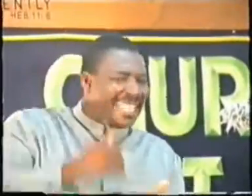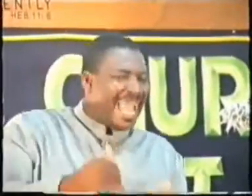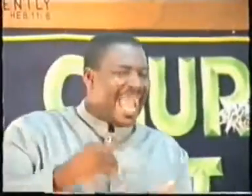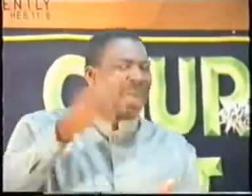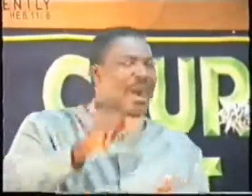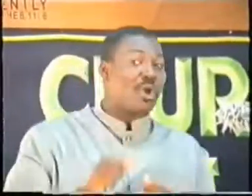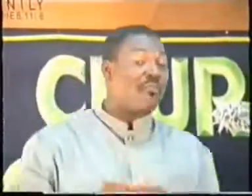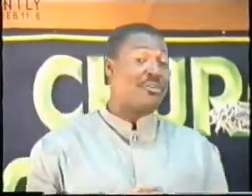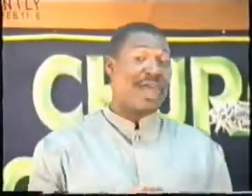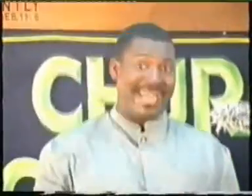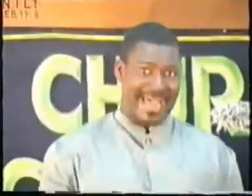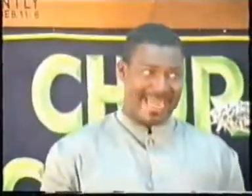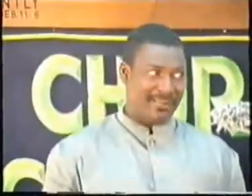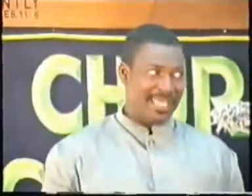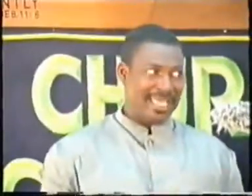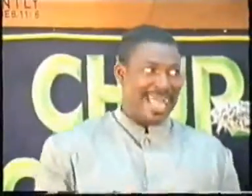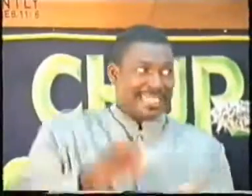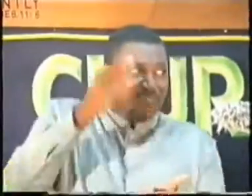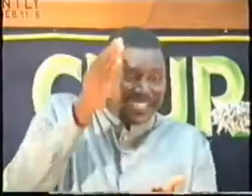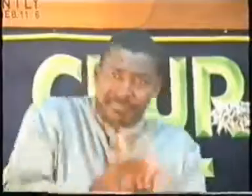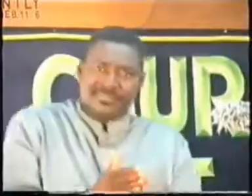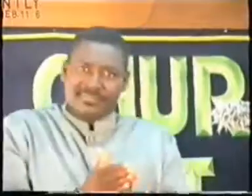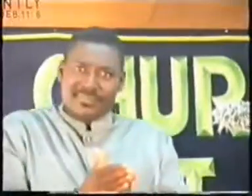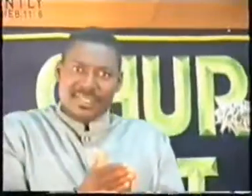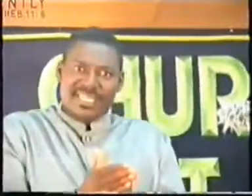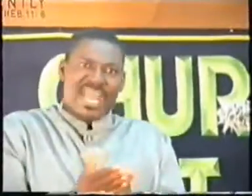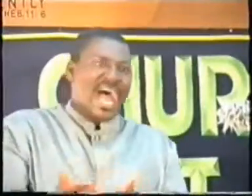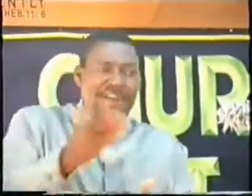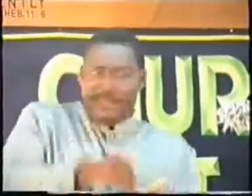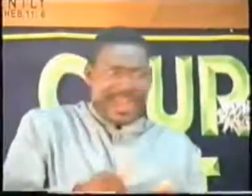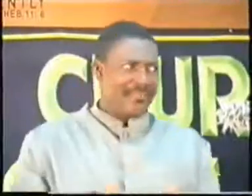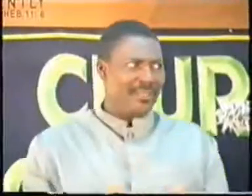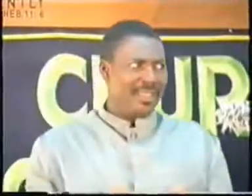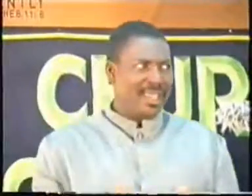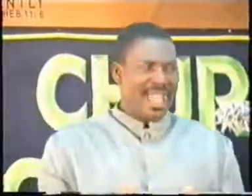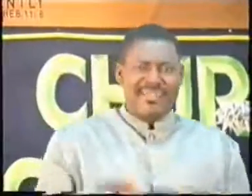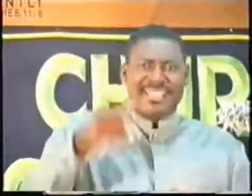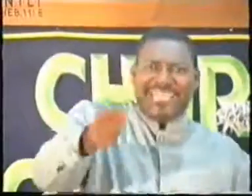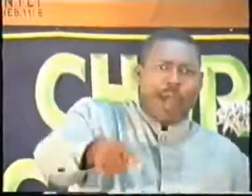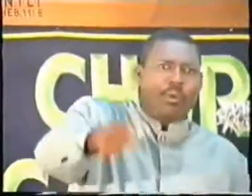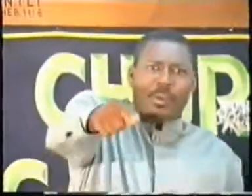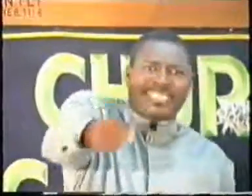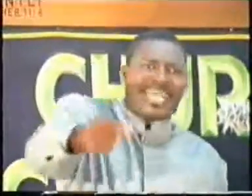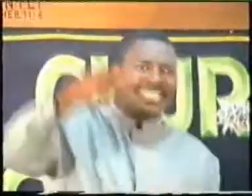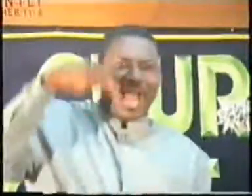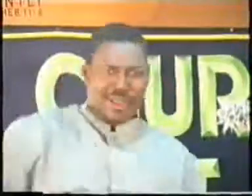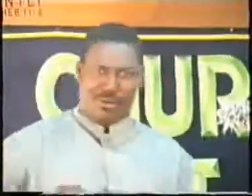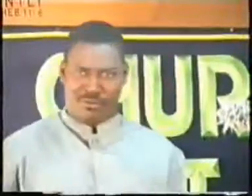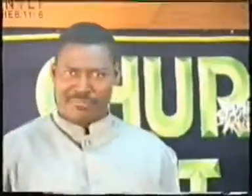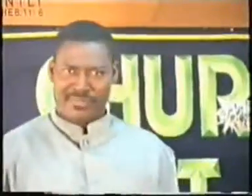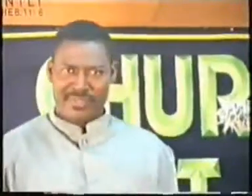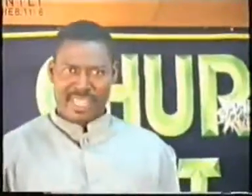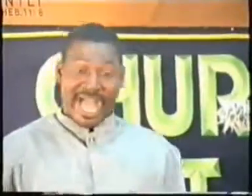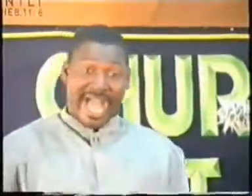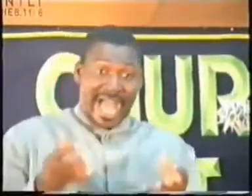ya cheche ade ama aso fo no kra dada ya cha se fashim na pabra eno nya bia wo na watra se adwene